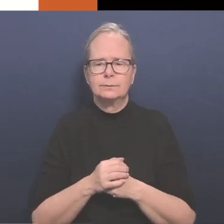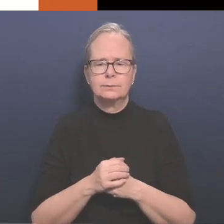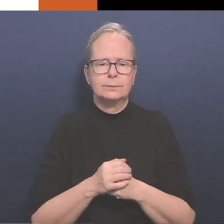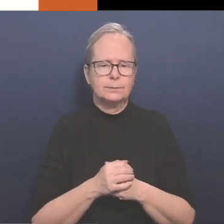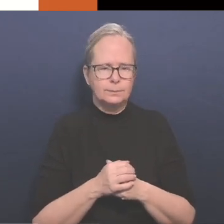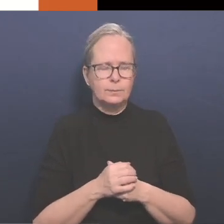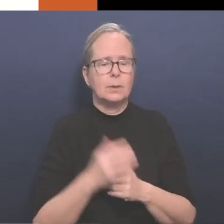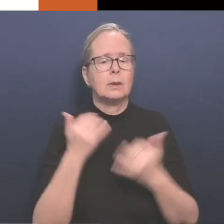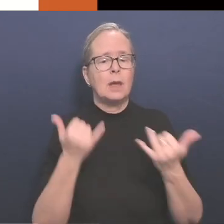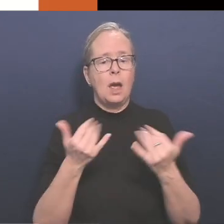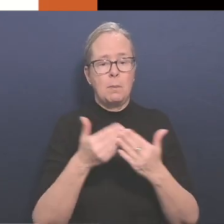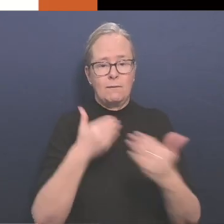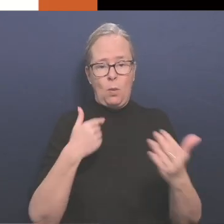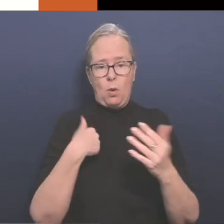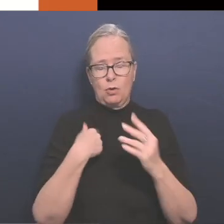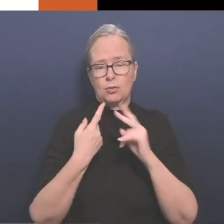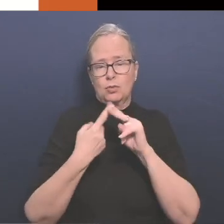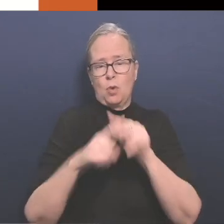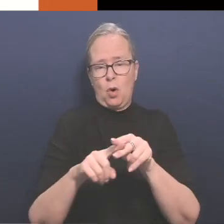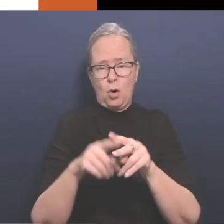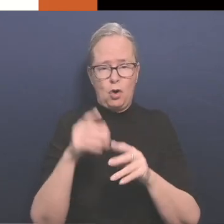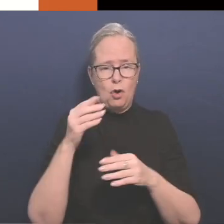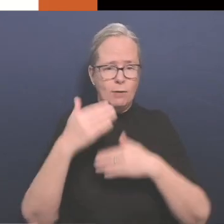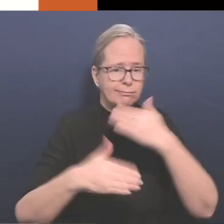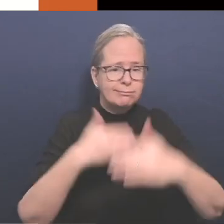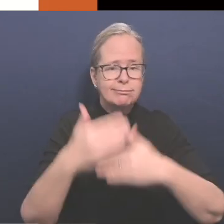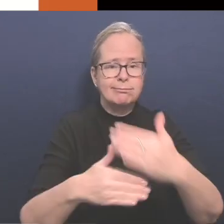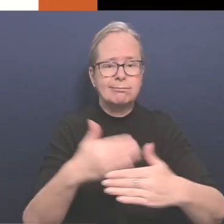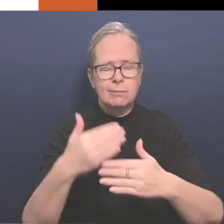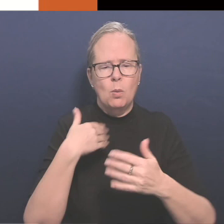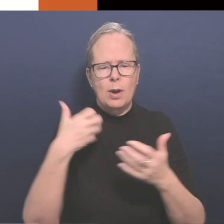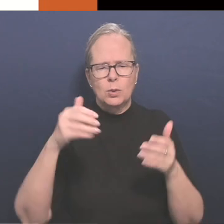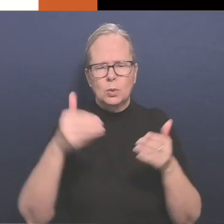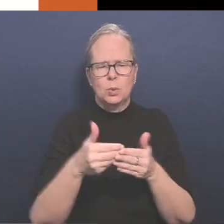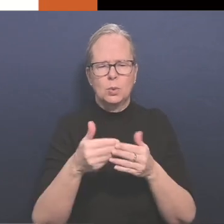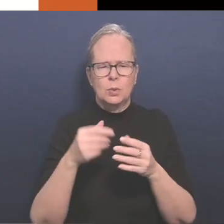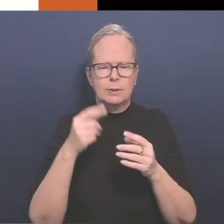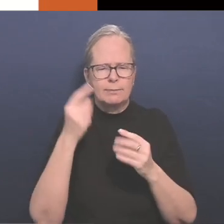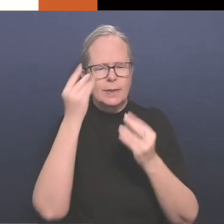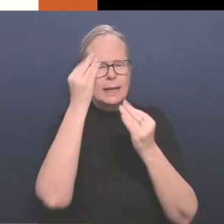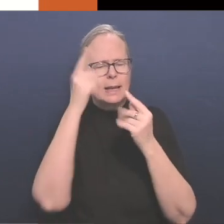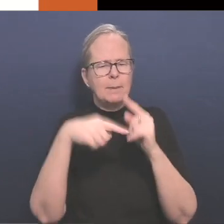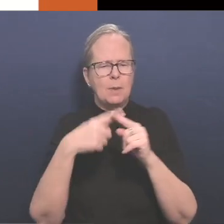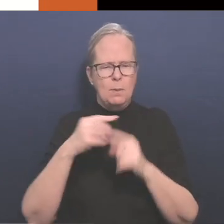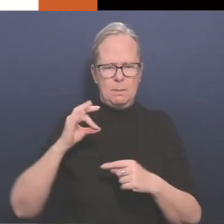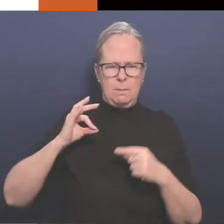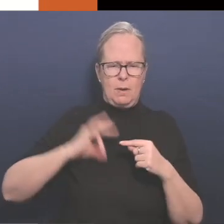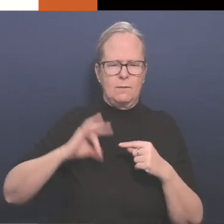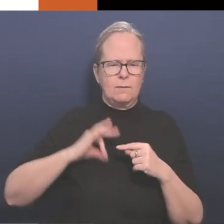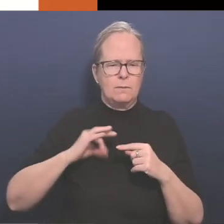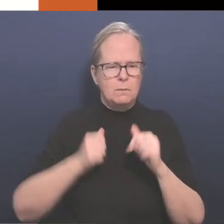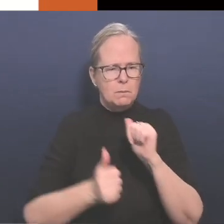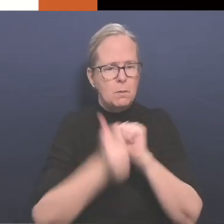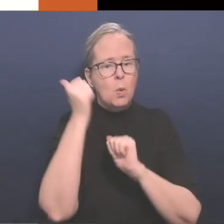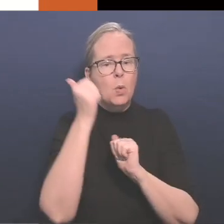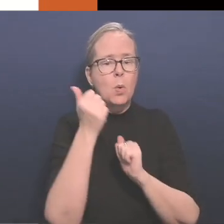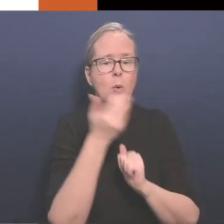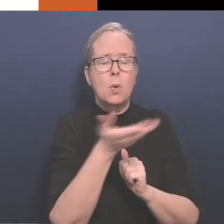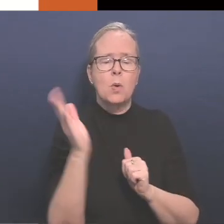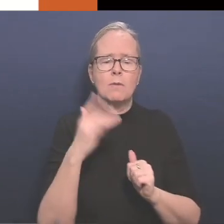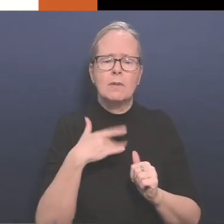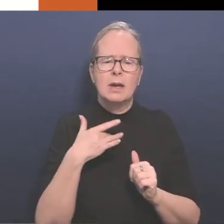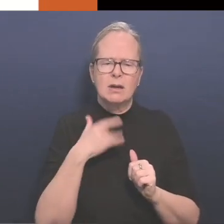and I'm sure many of you are already fully aware of these, but I will just give you a little context before we begin. So currently